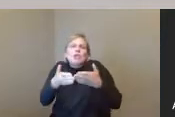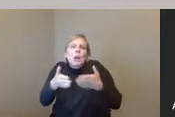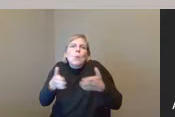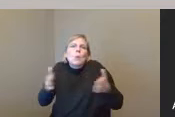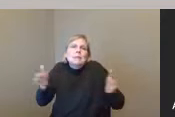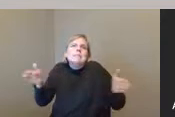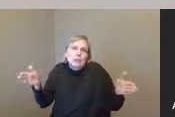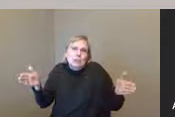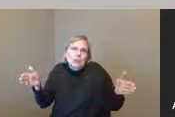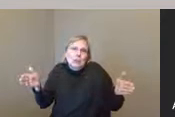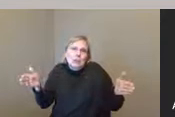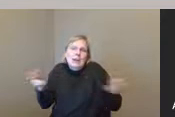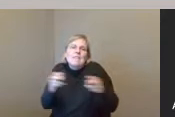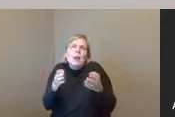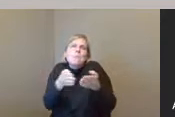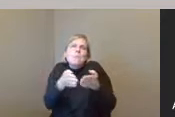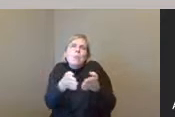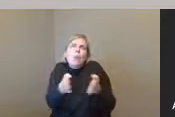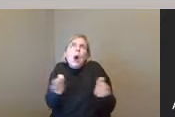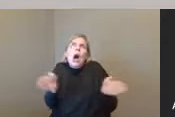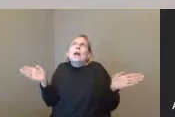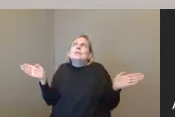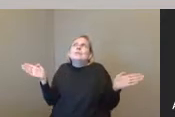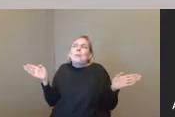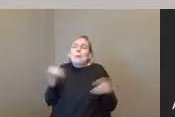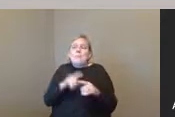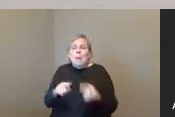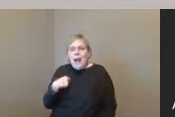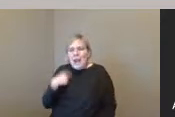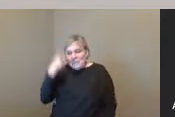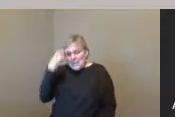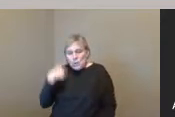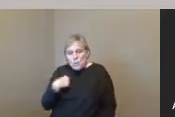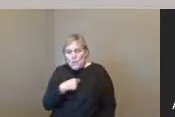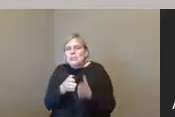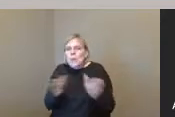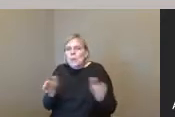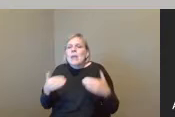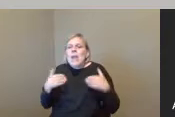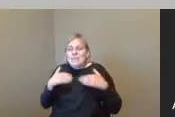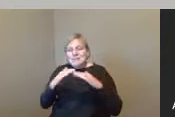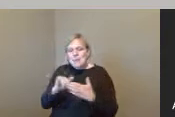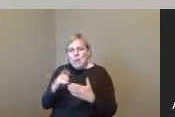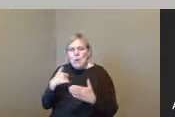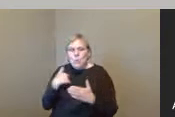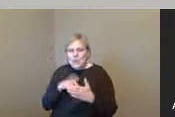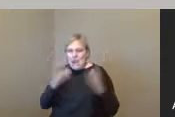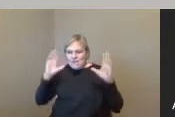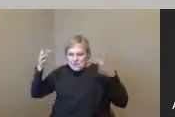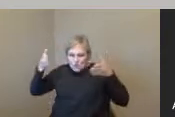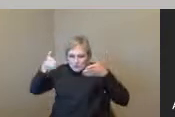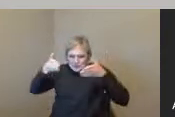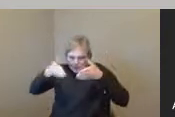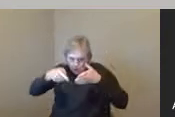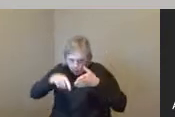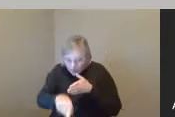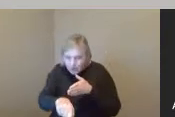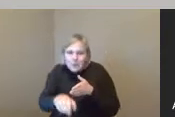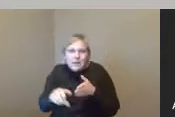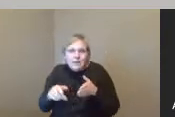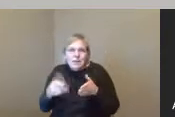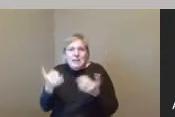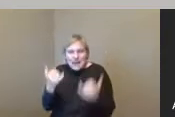right? It's a very broad stroke, but I think we generally have a system that we funnel everything into, and